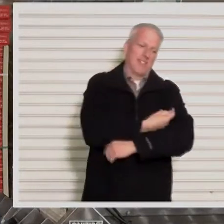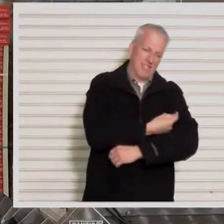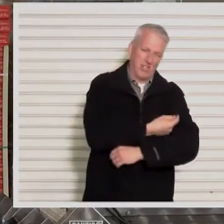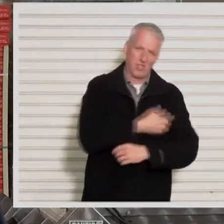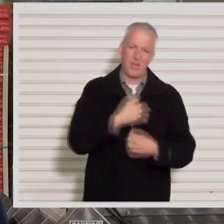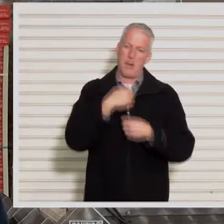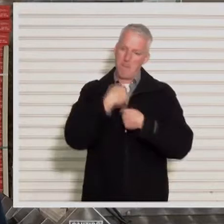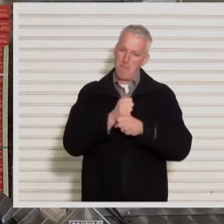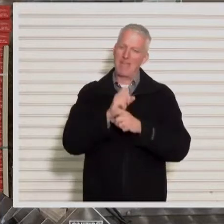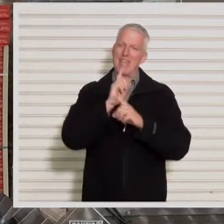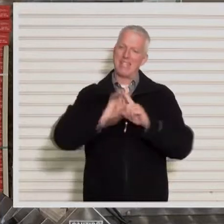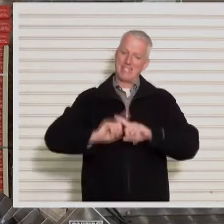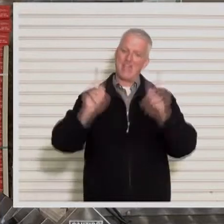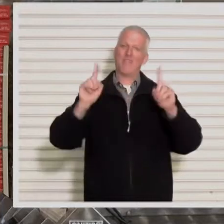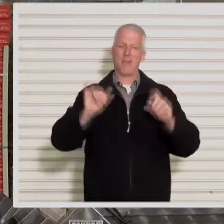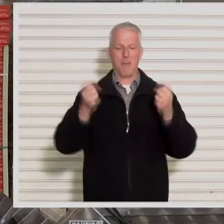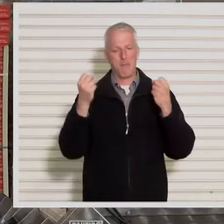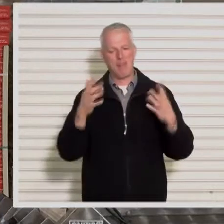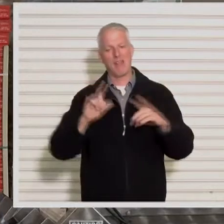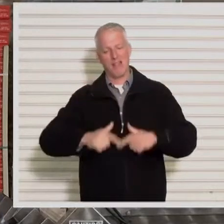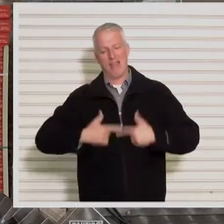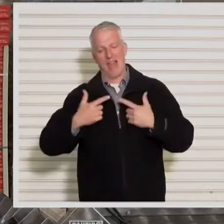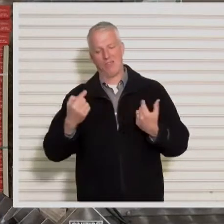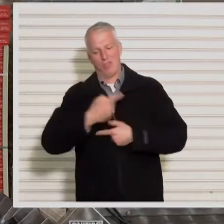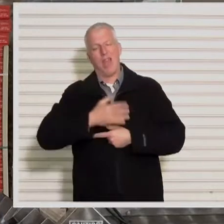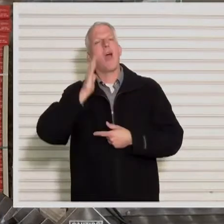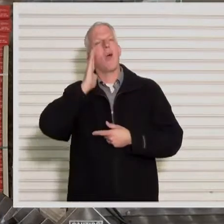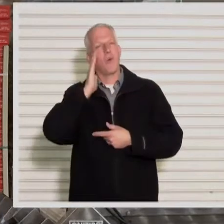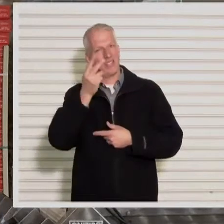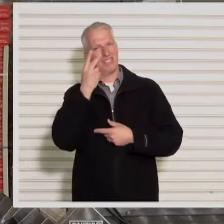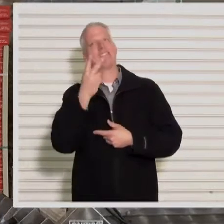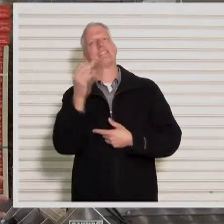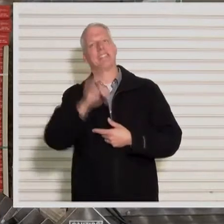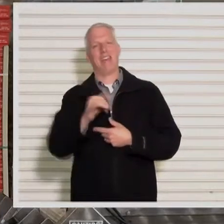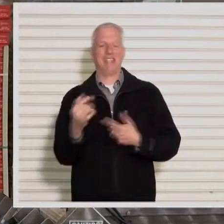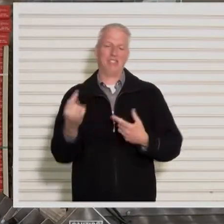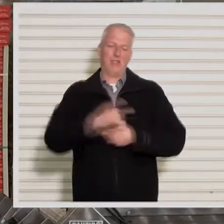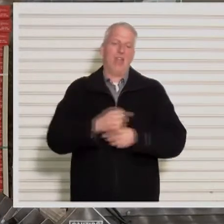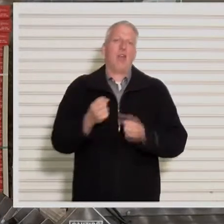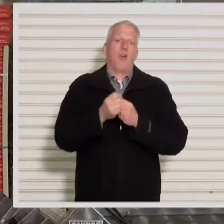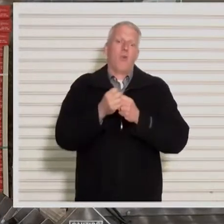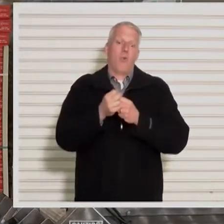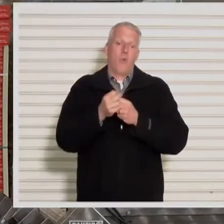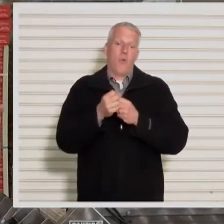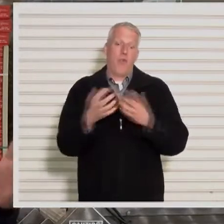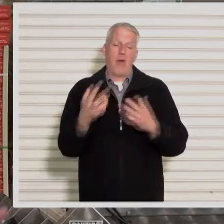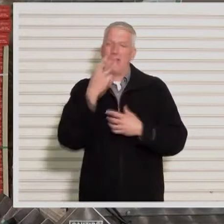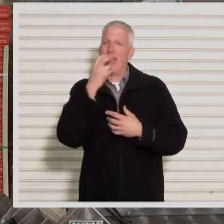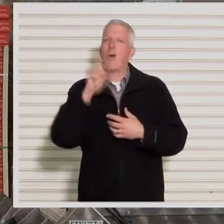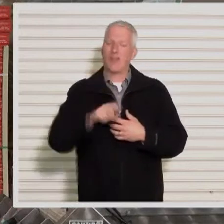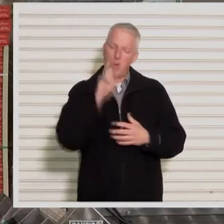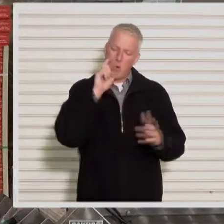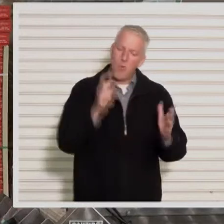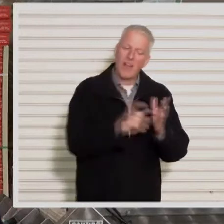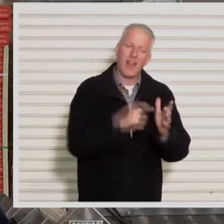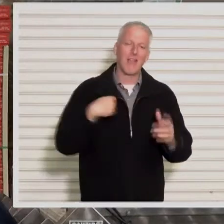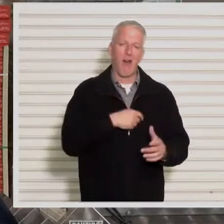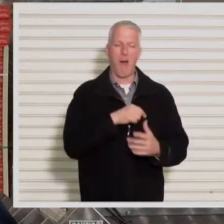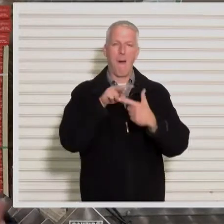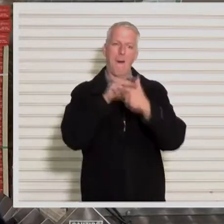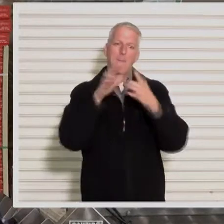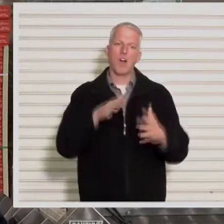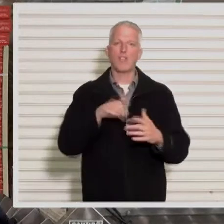making a difference in the lives of many people today, and we're going to see that today. And without a doubt, we have to recognize our partners. Our farmers